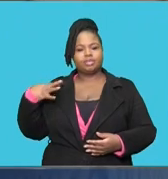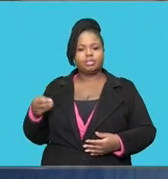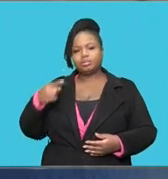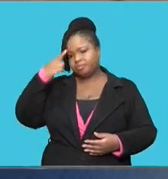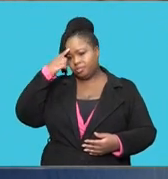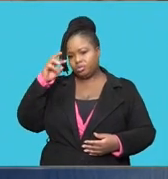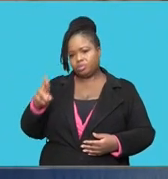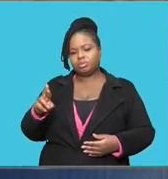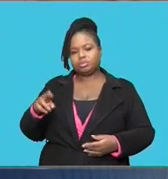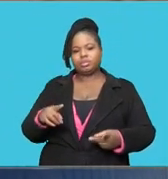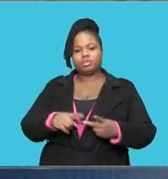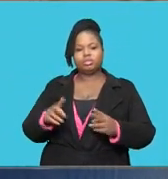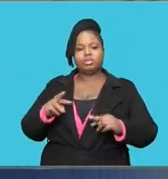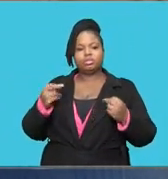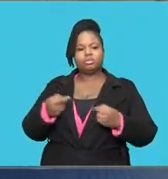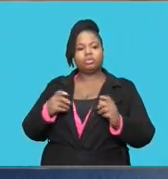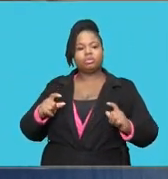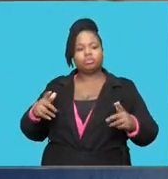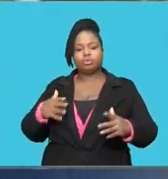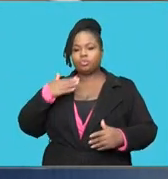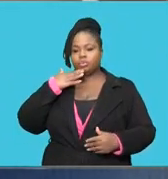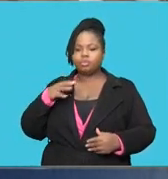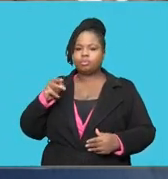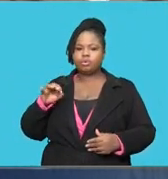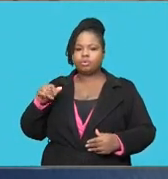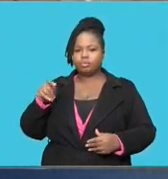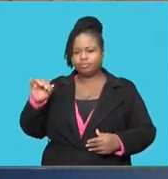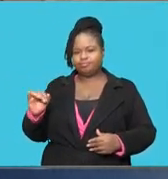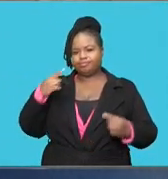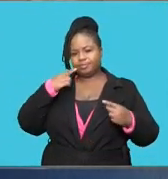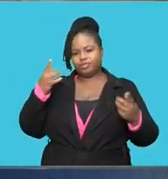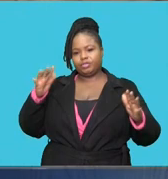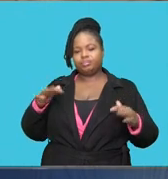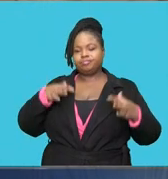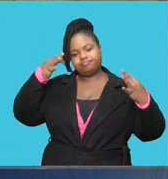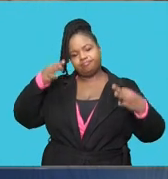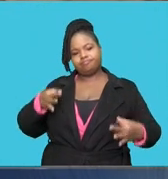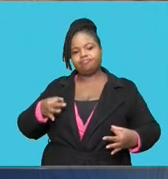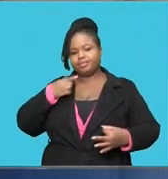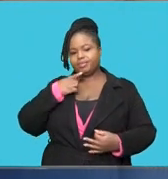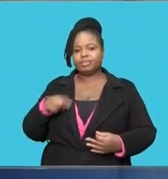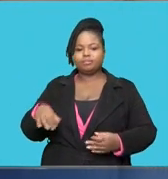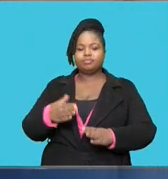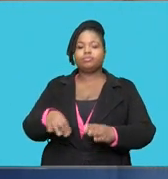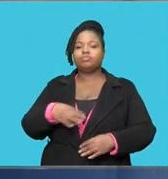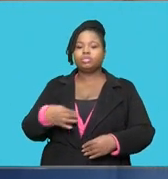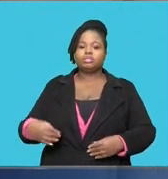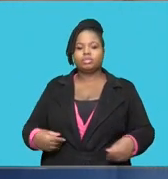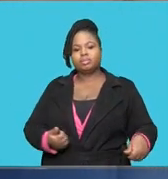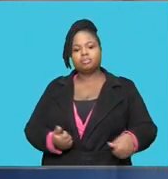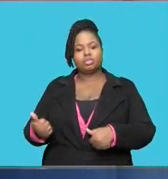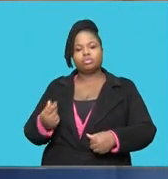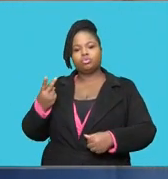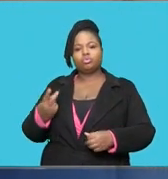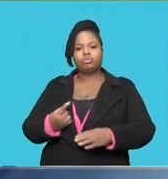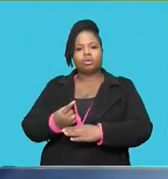and Correctional Services National Commissioner Makgothi Thabarhale announced the decision to send the former president back to prison for his